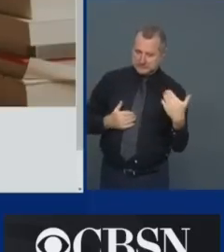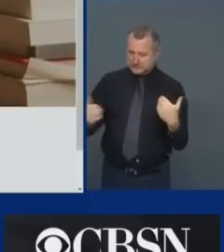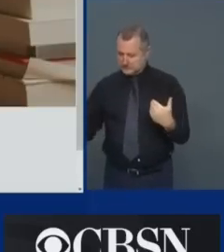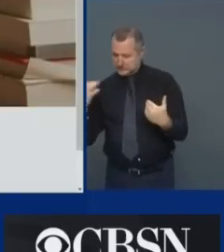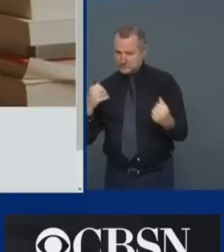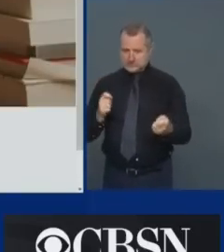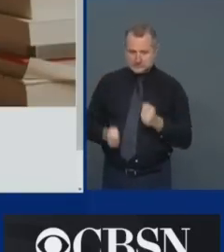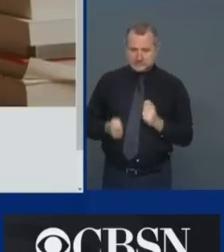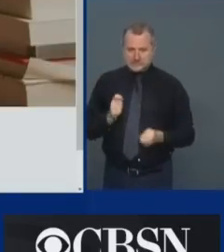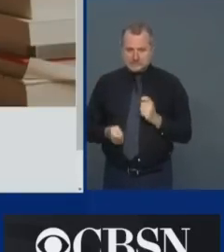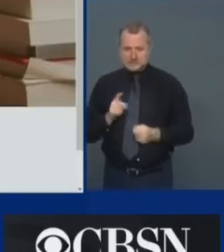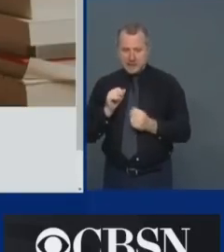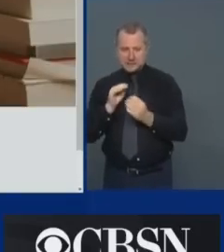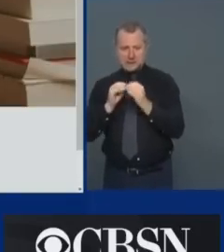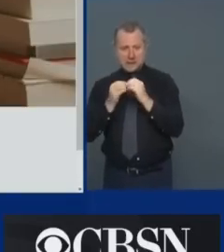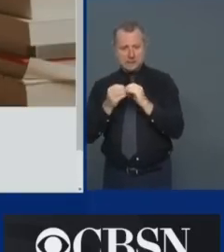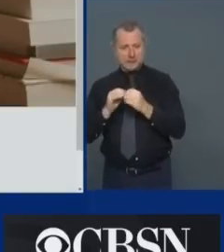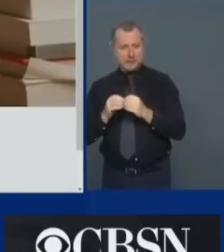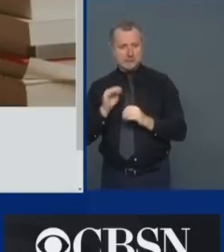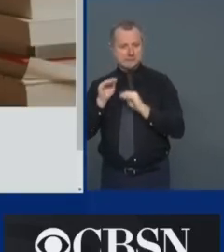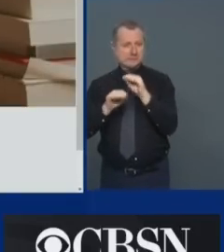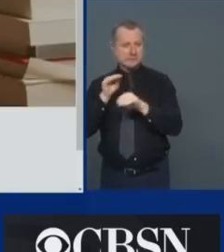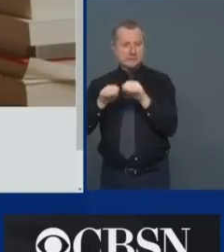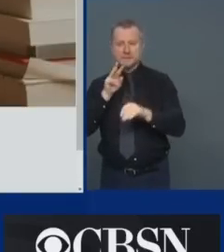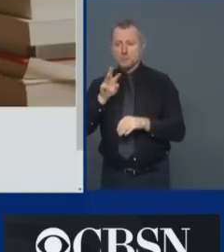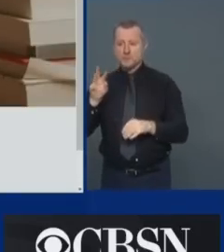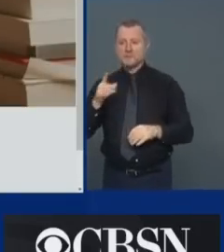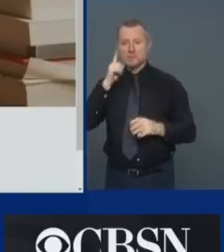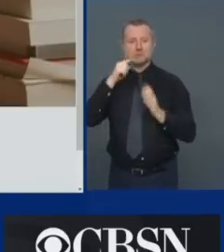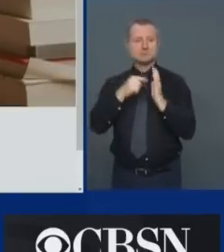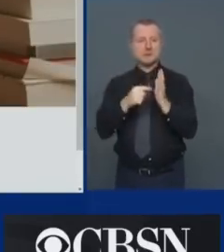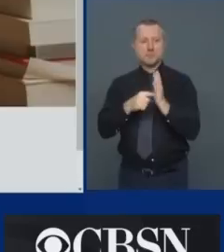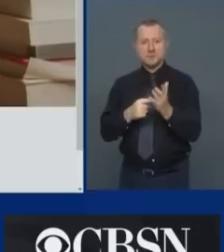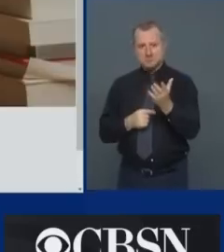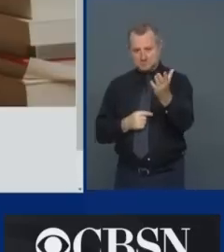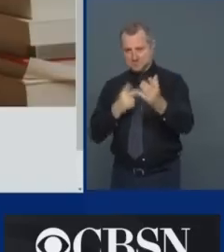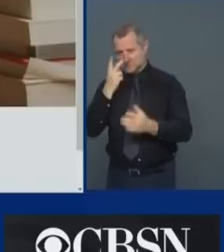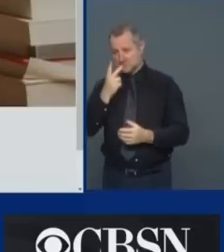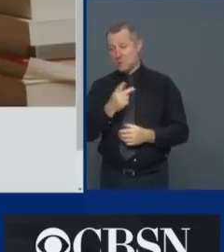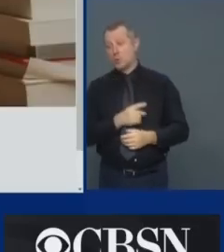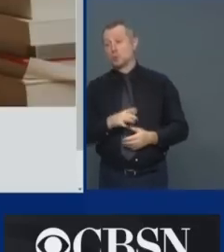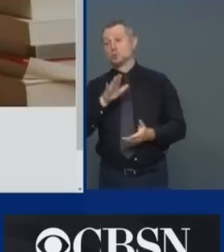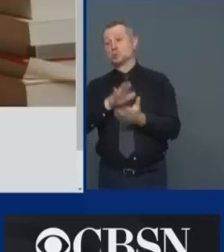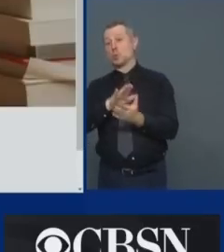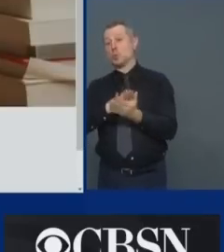to this dashboard. So for example, is it up on the screen here? You go to